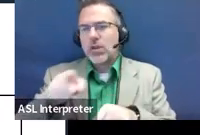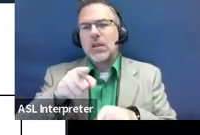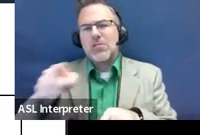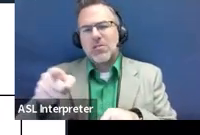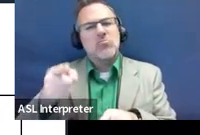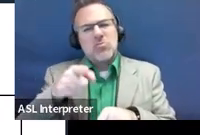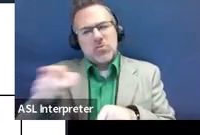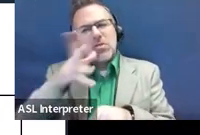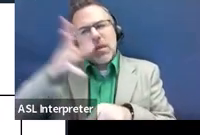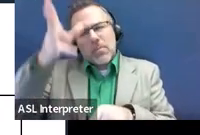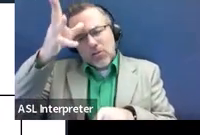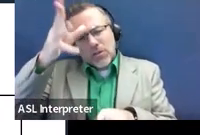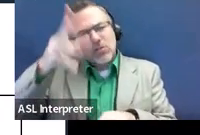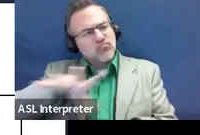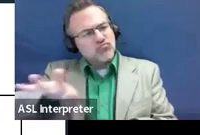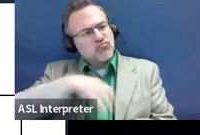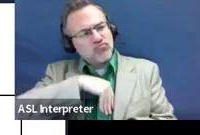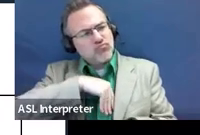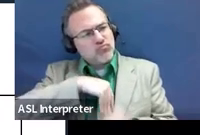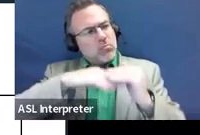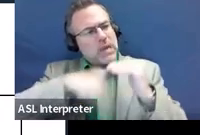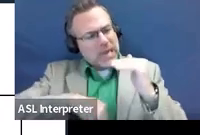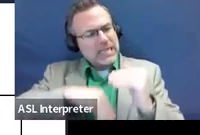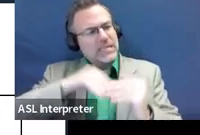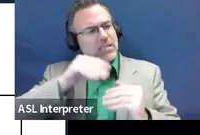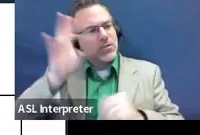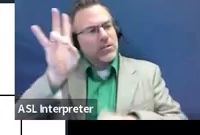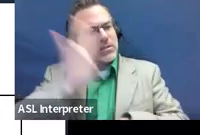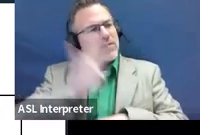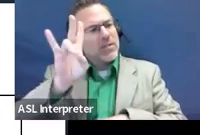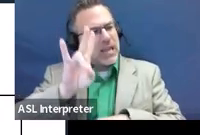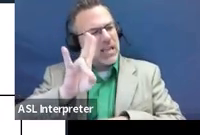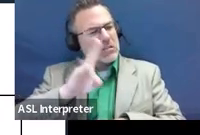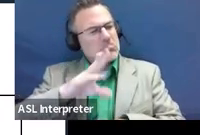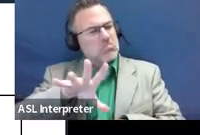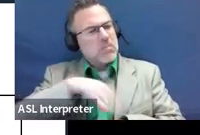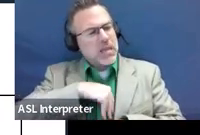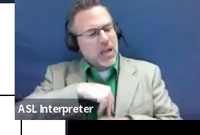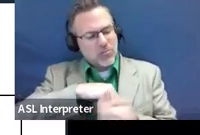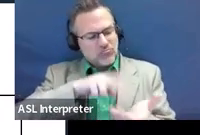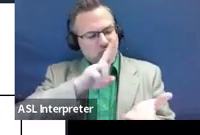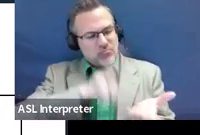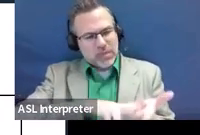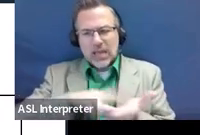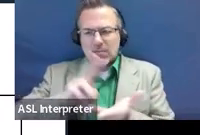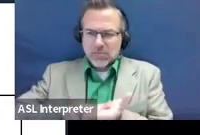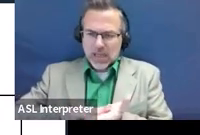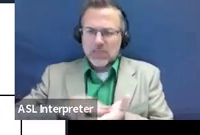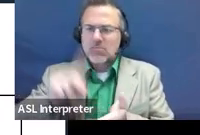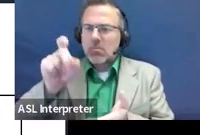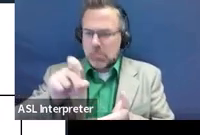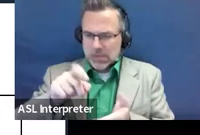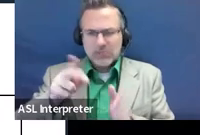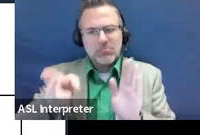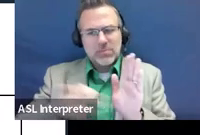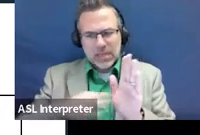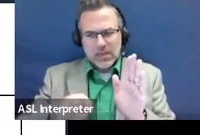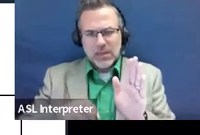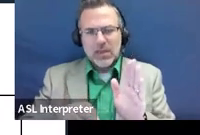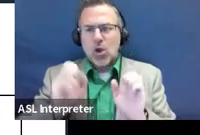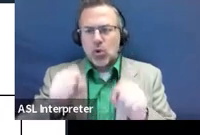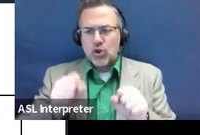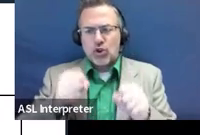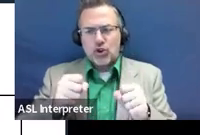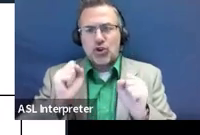are documenting that they have given up that 7 days notice and that the IEP meeting can be held